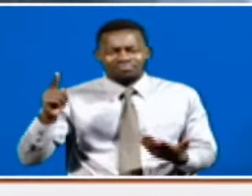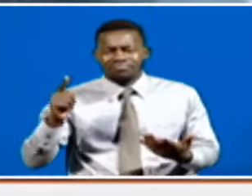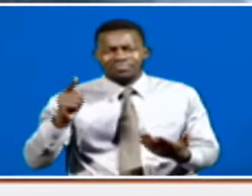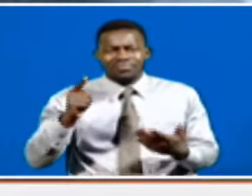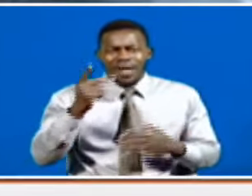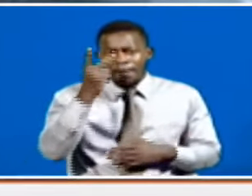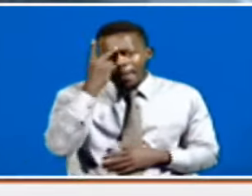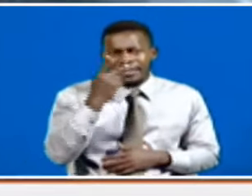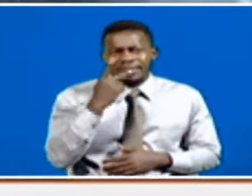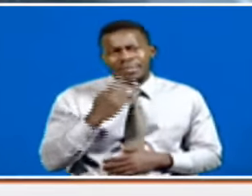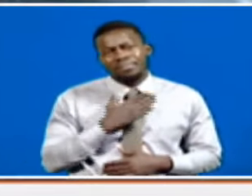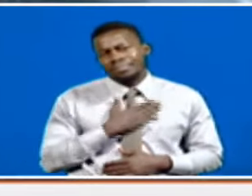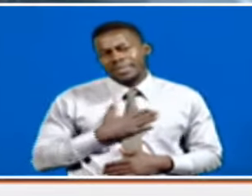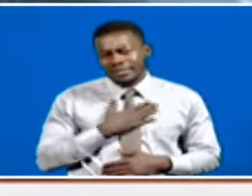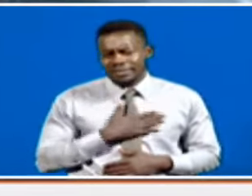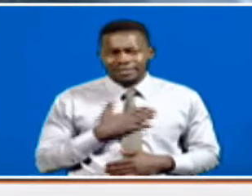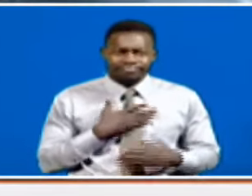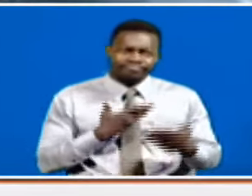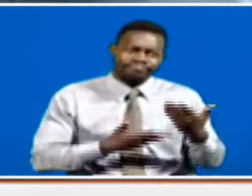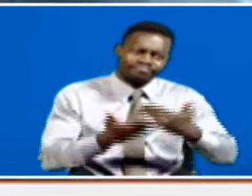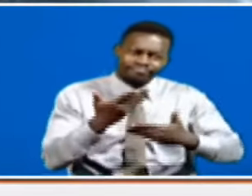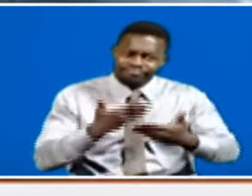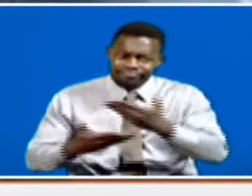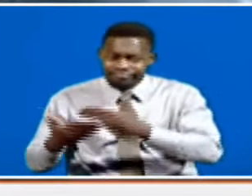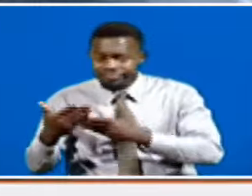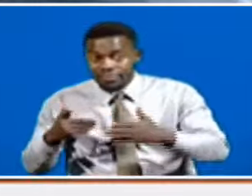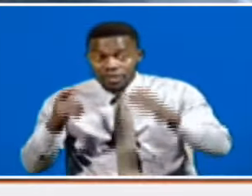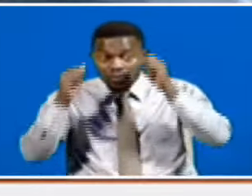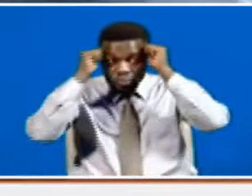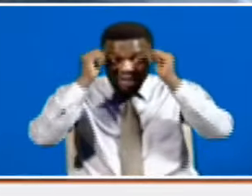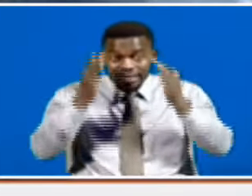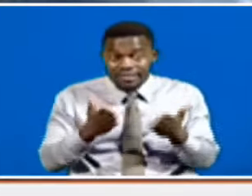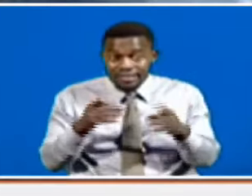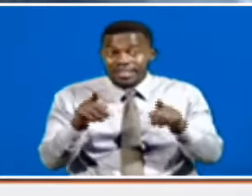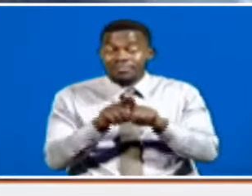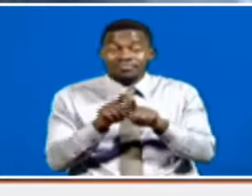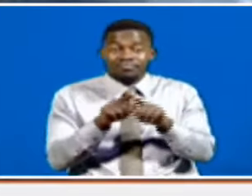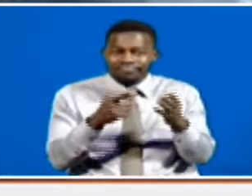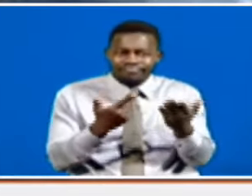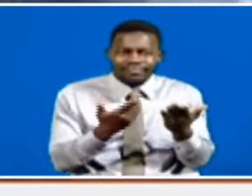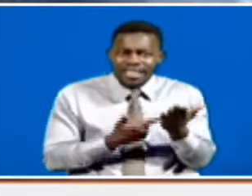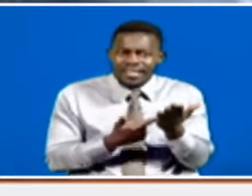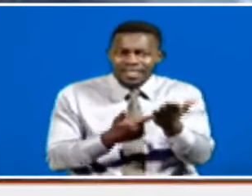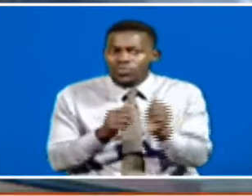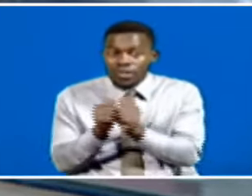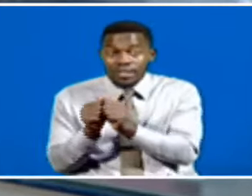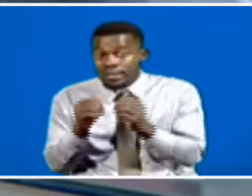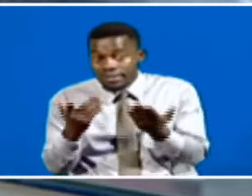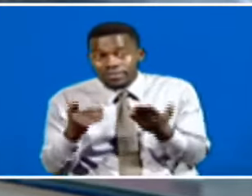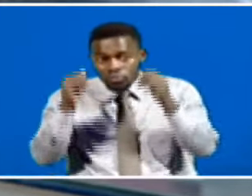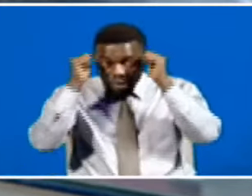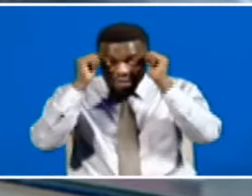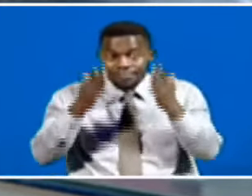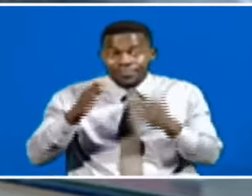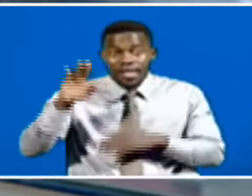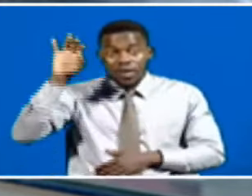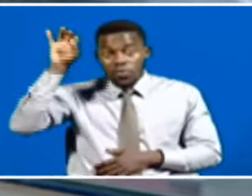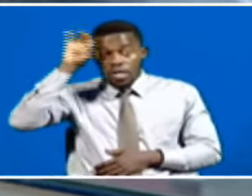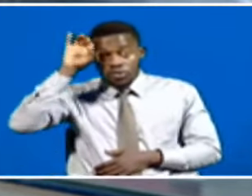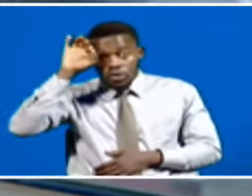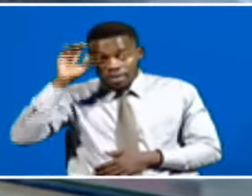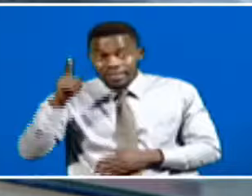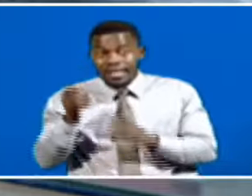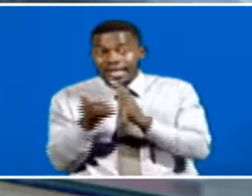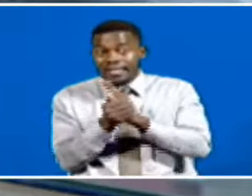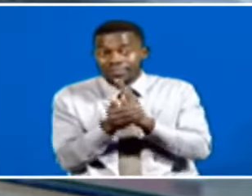TVETS. Speaking during the 12th graduation ceremony of Muli College in Machakos County, education stakeholders said technical courses